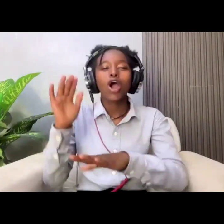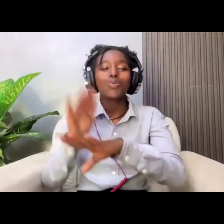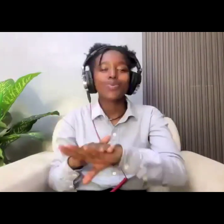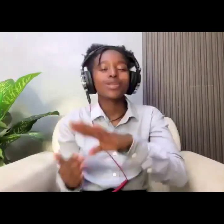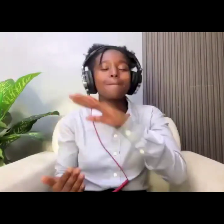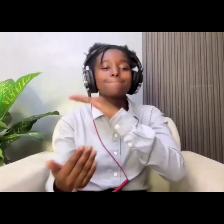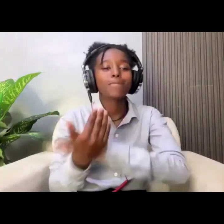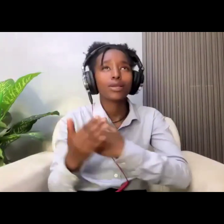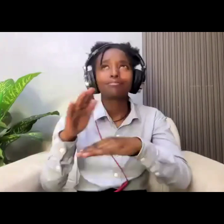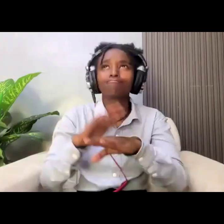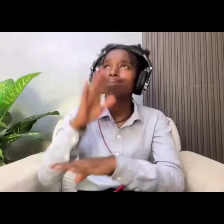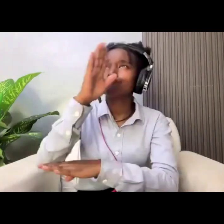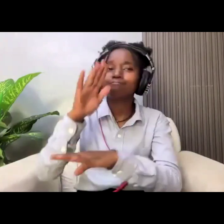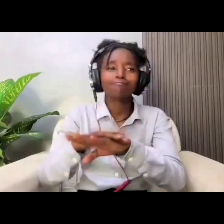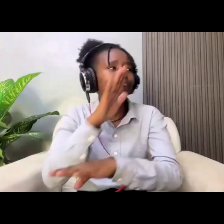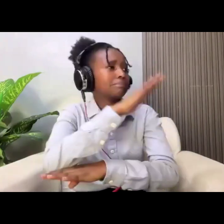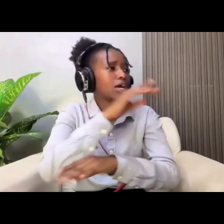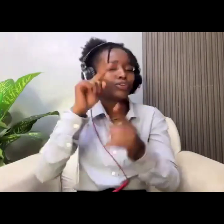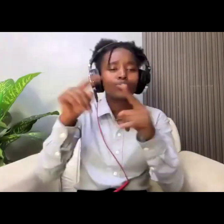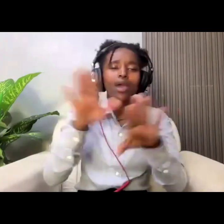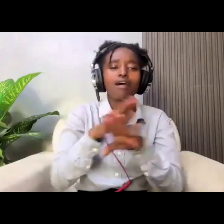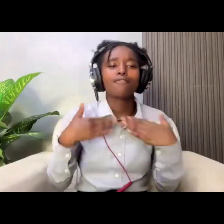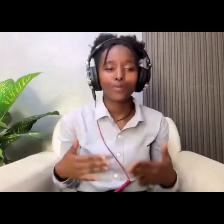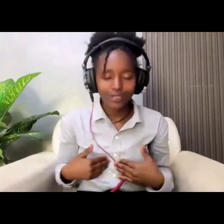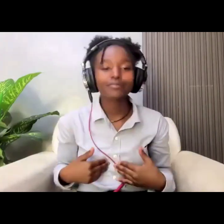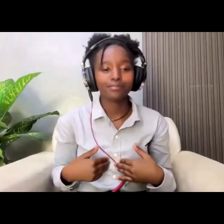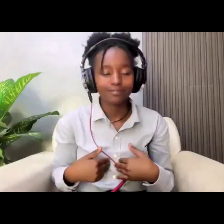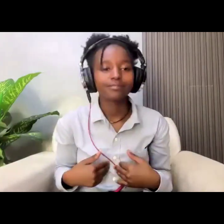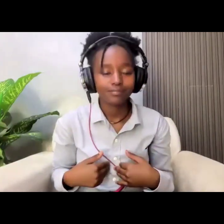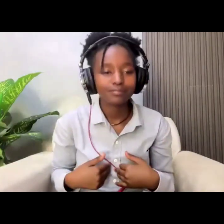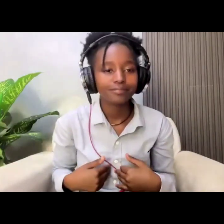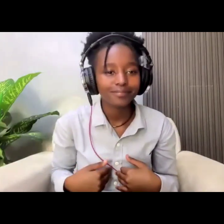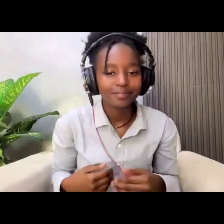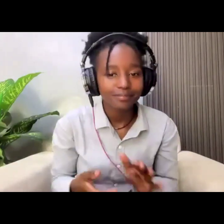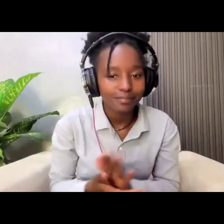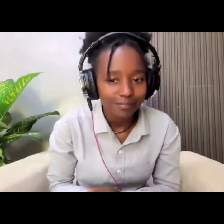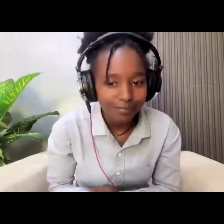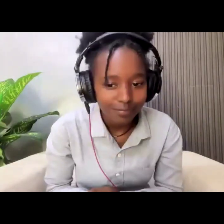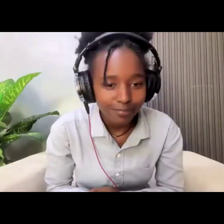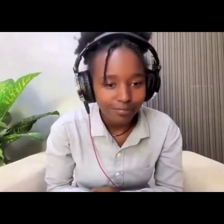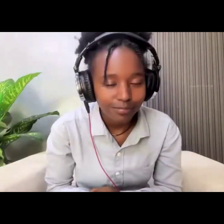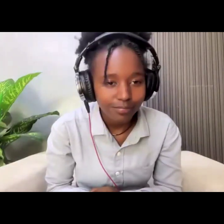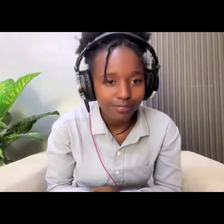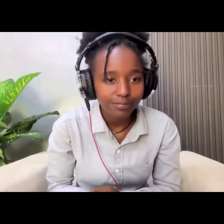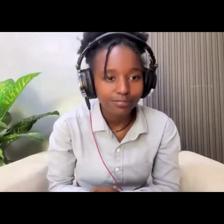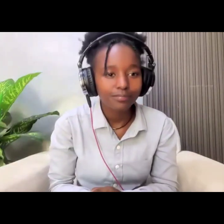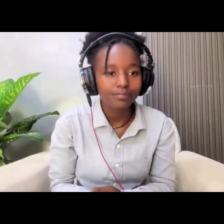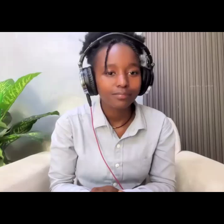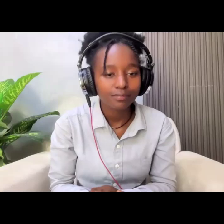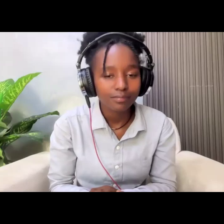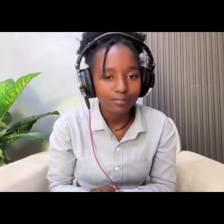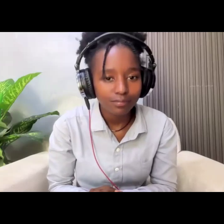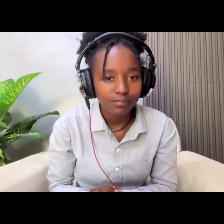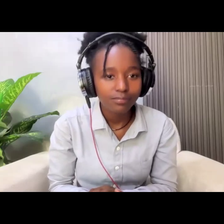and good afternoon to everybody. I'm from the Caribbean, so it is about minutes to